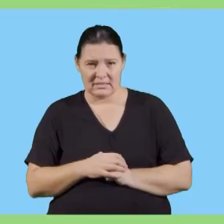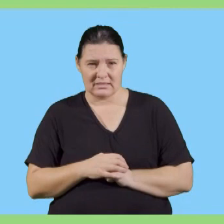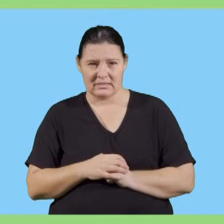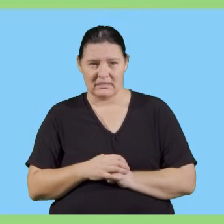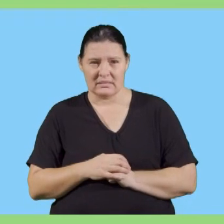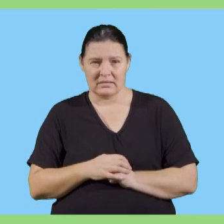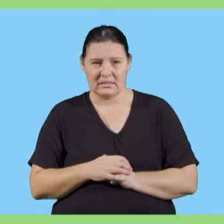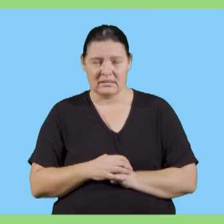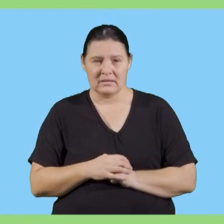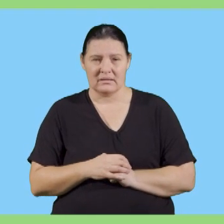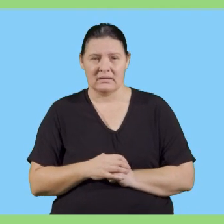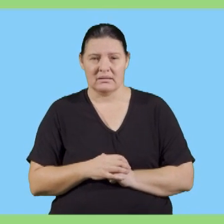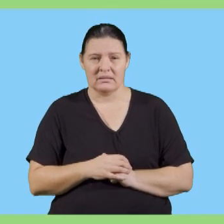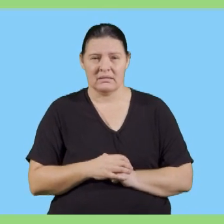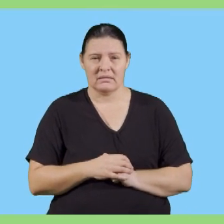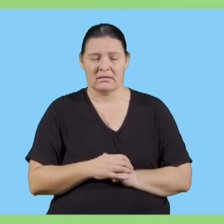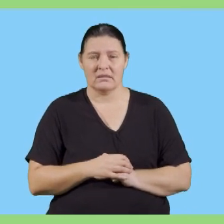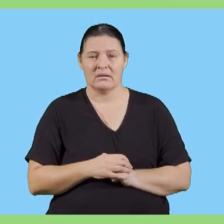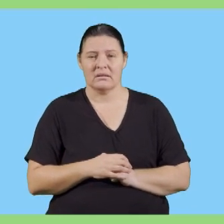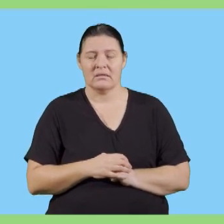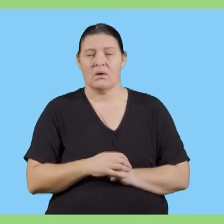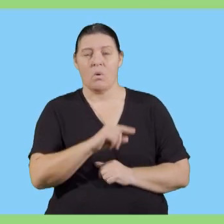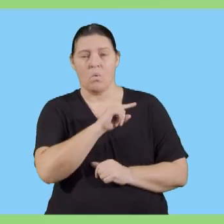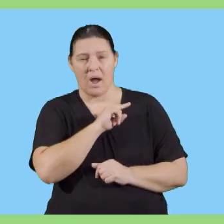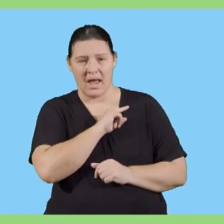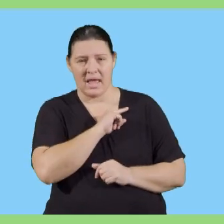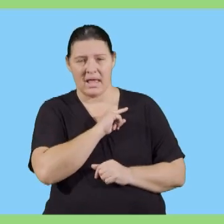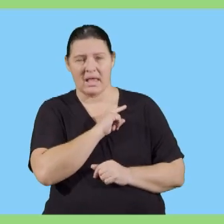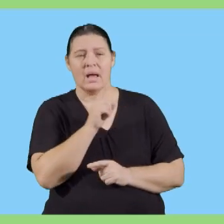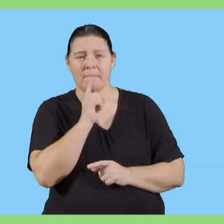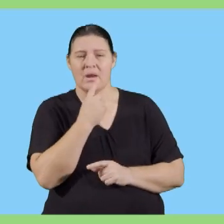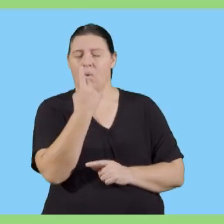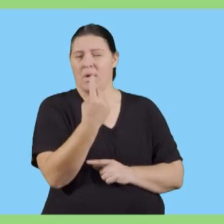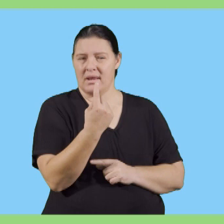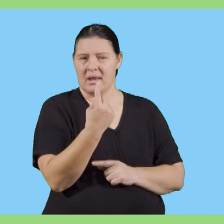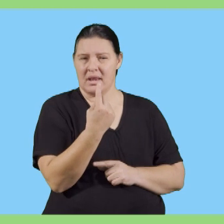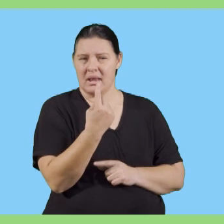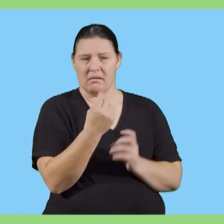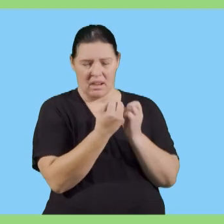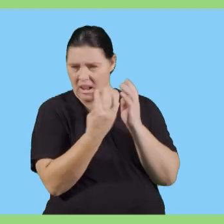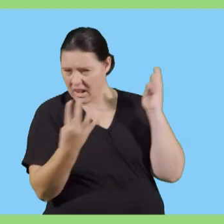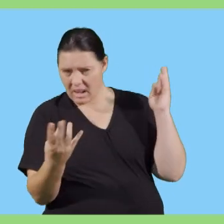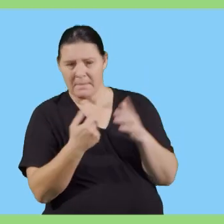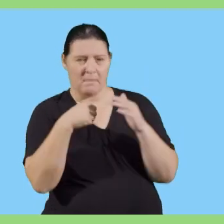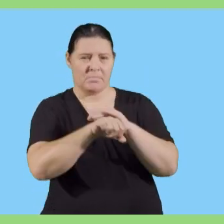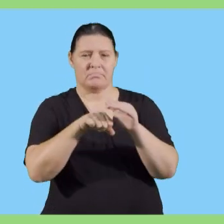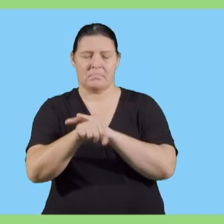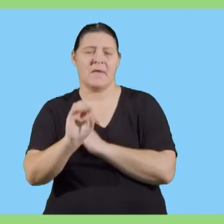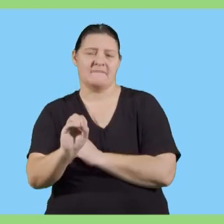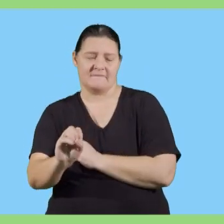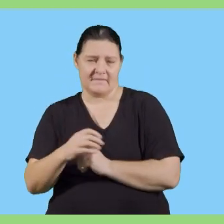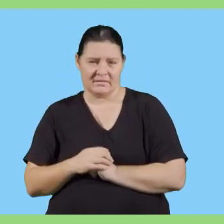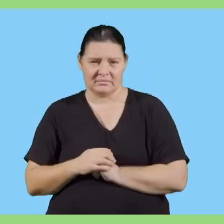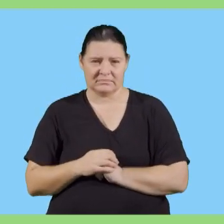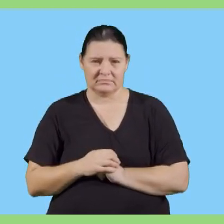more than one, which means reproduction is taking place. Now, we are going to move on to the second level of